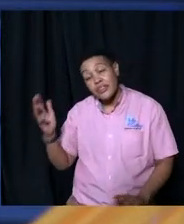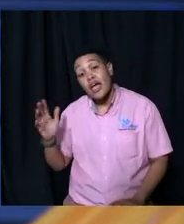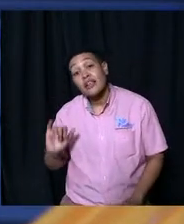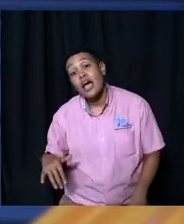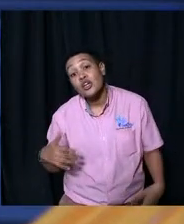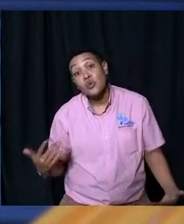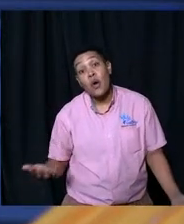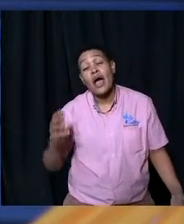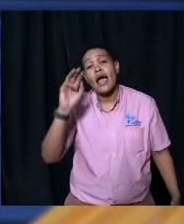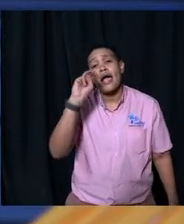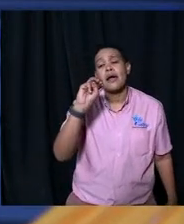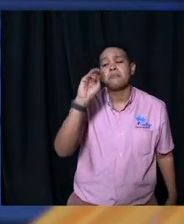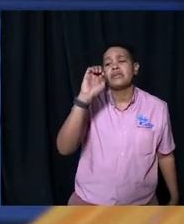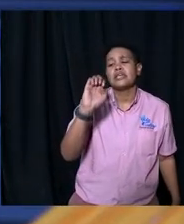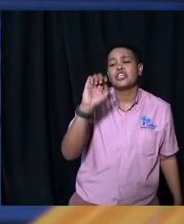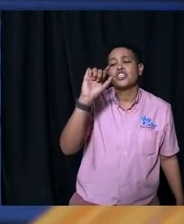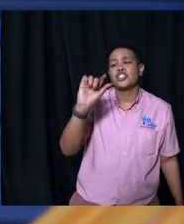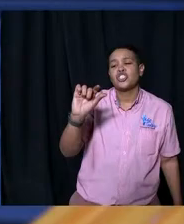is